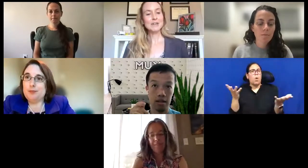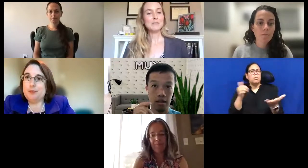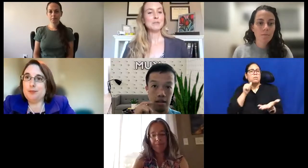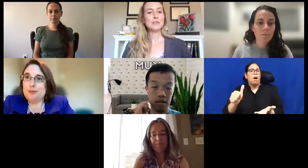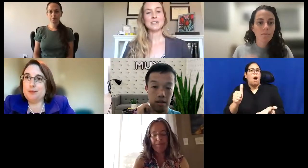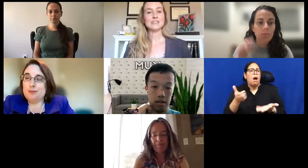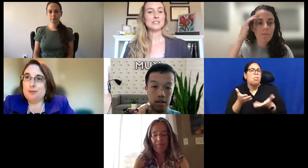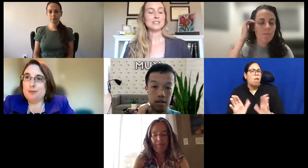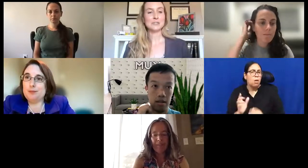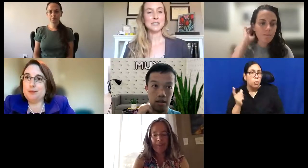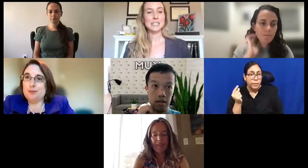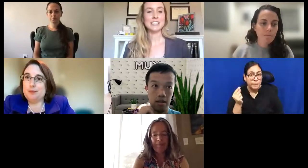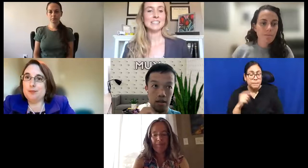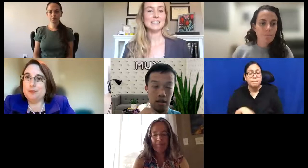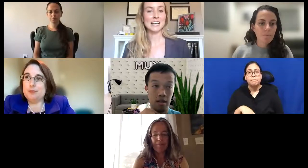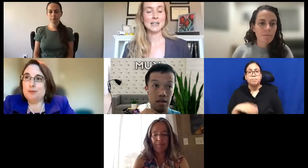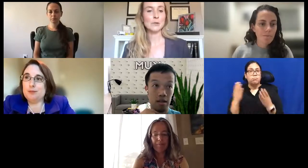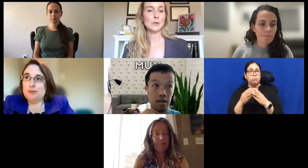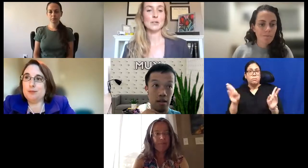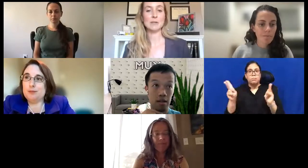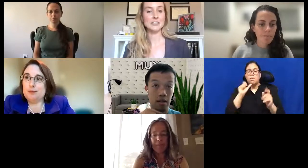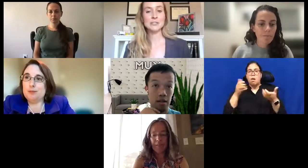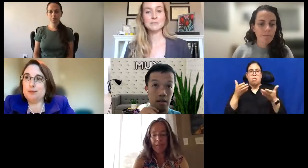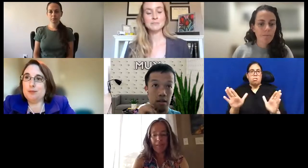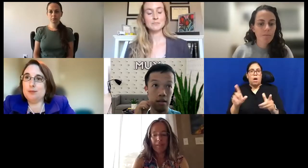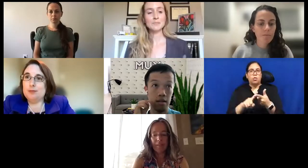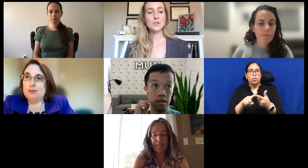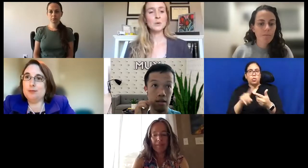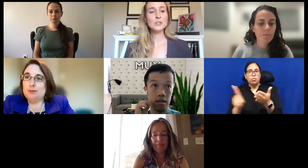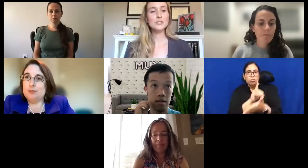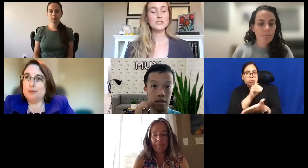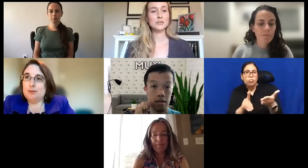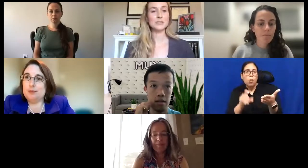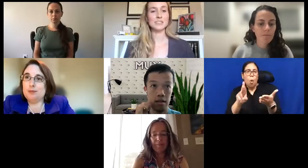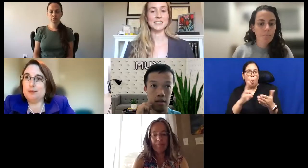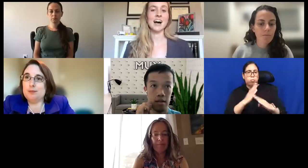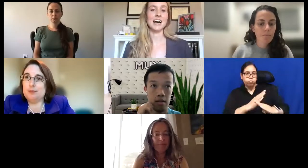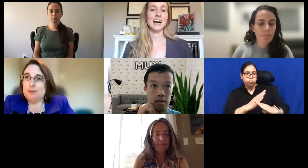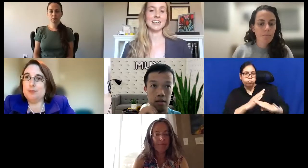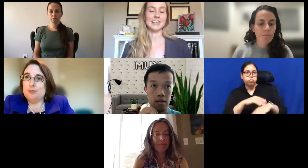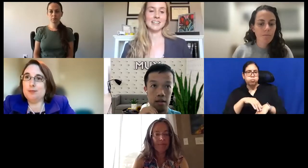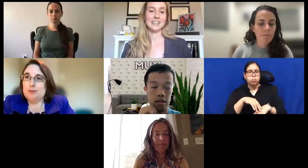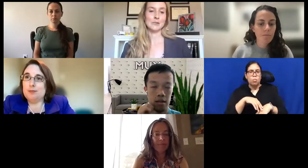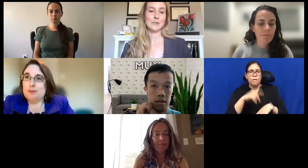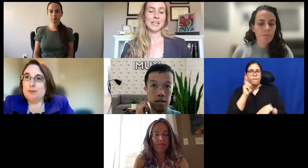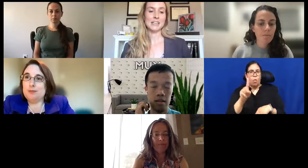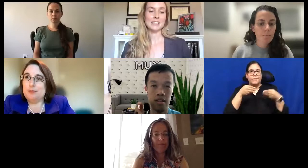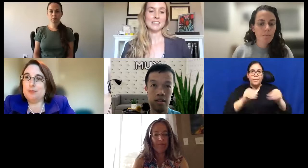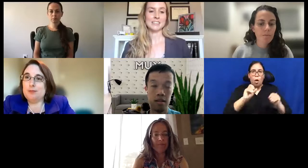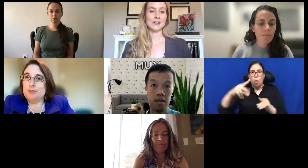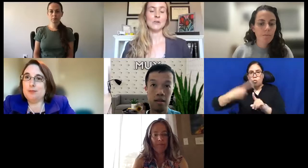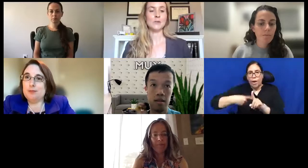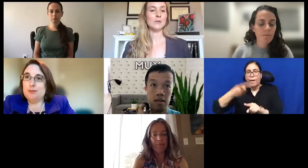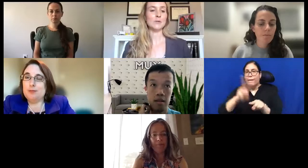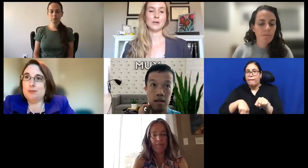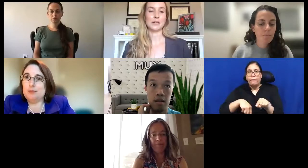Generally, people are not allowed to discriminate in a sale or in a rental, or to deny or make